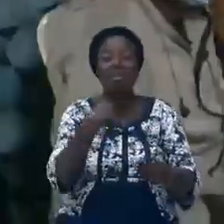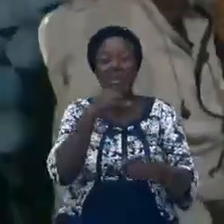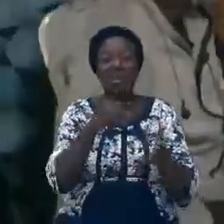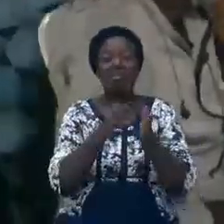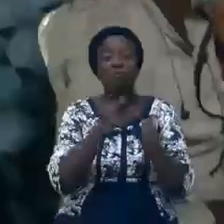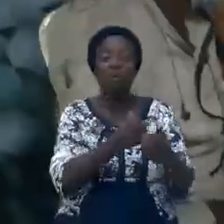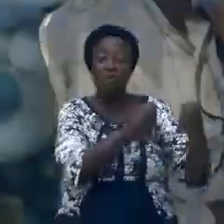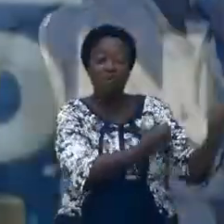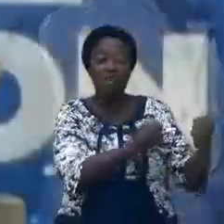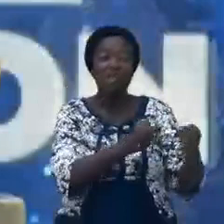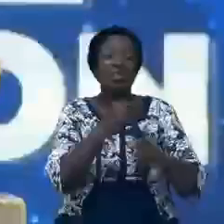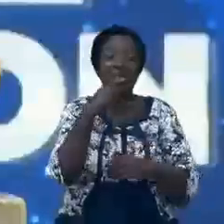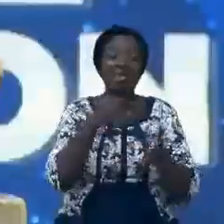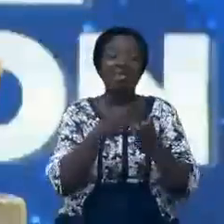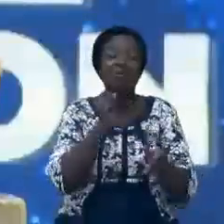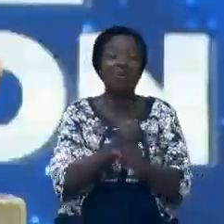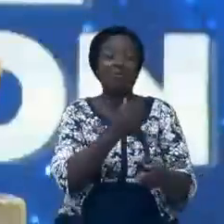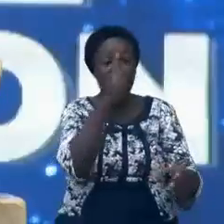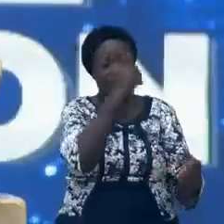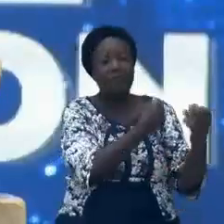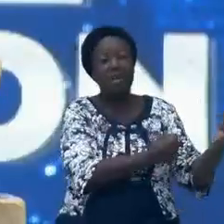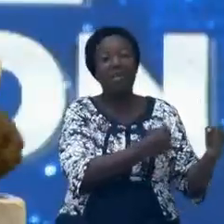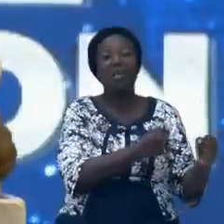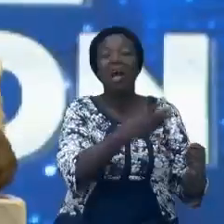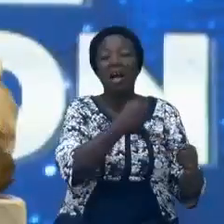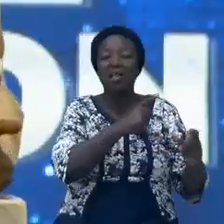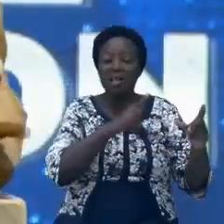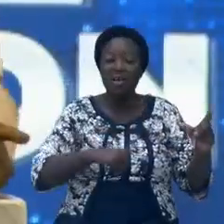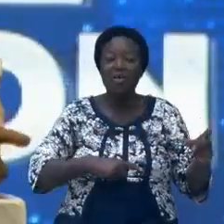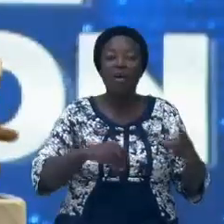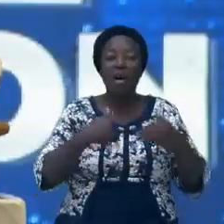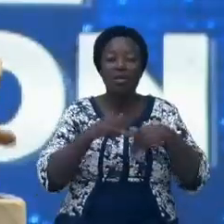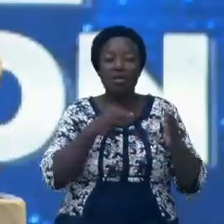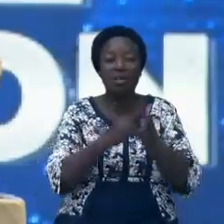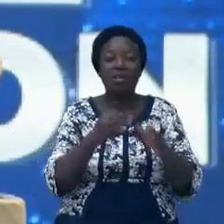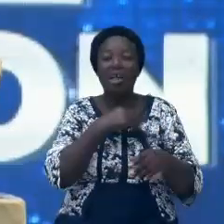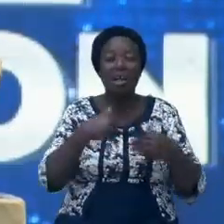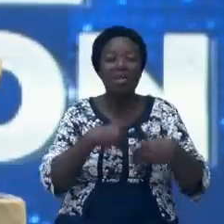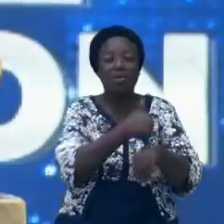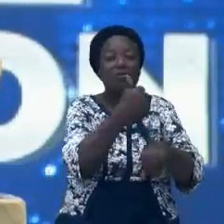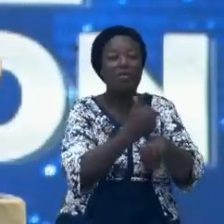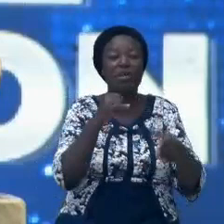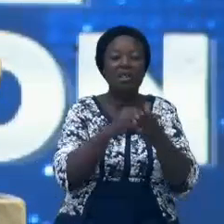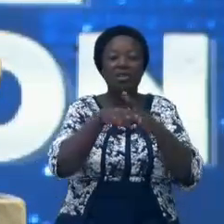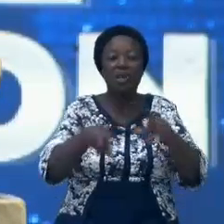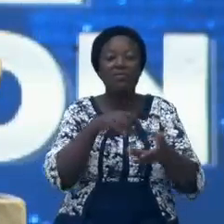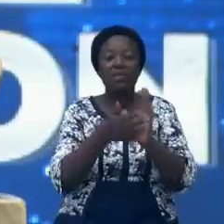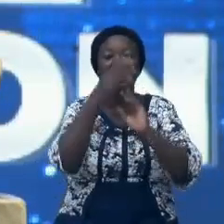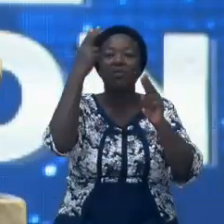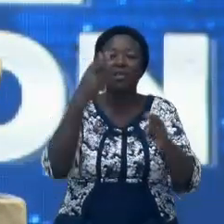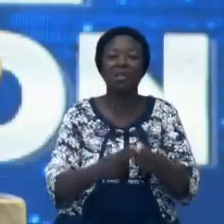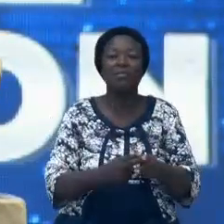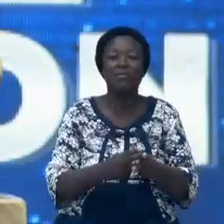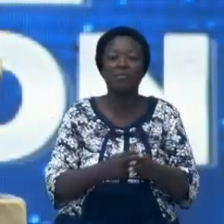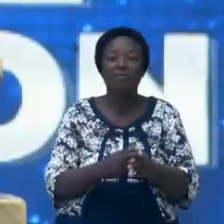confidence. Say it with faith. The Lord has done it, and the Lord has confirmed it in